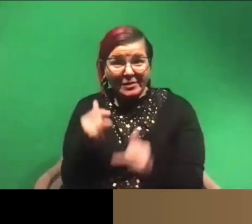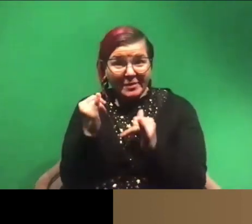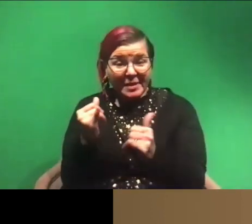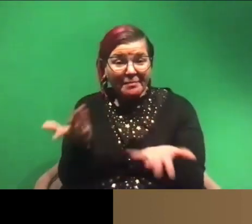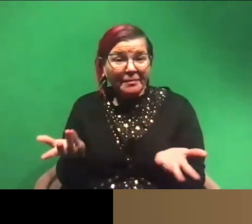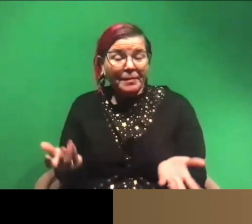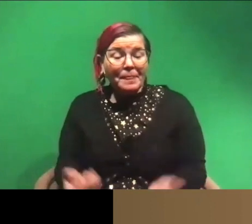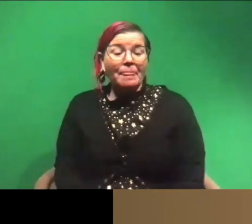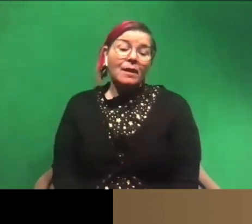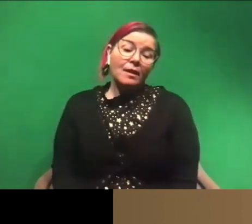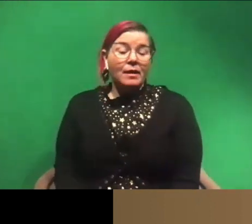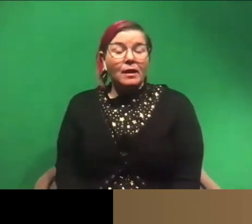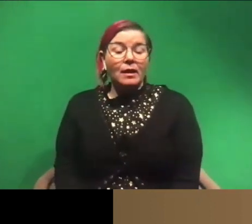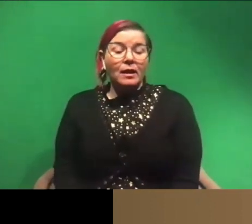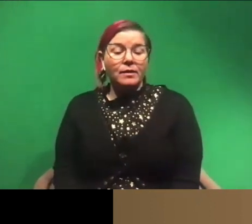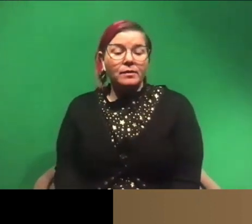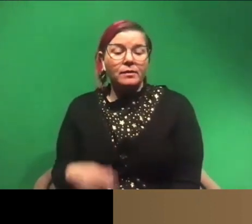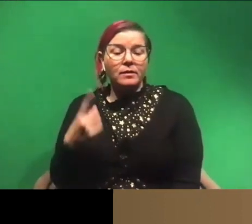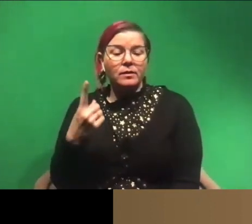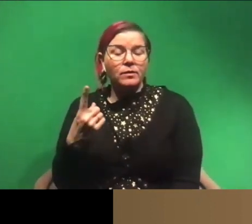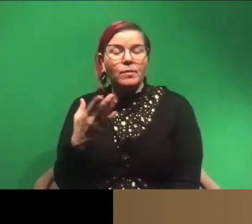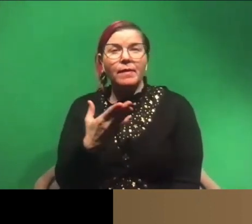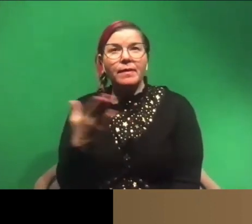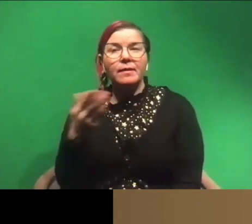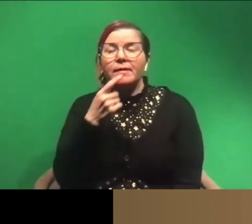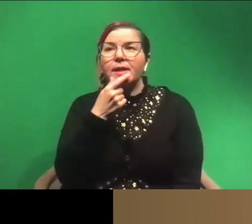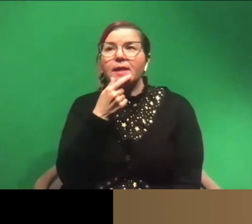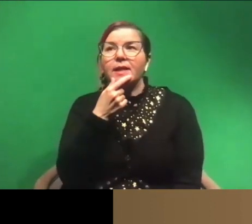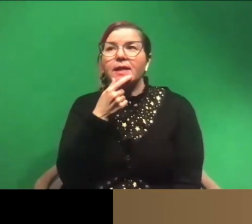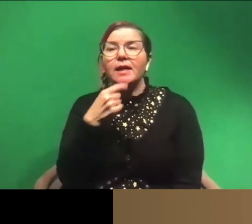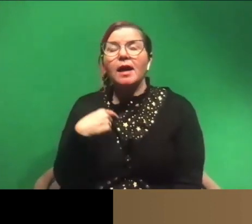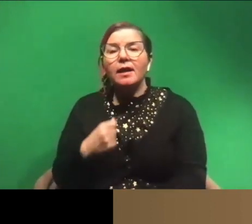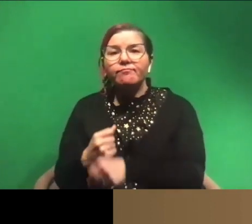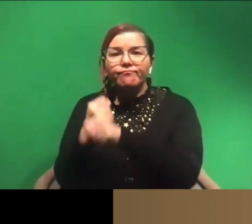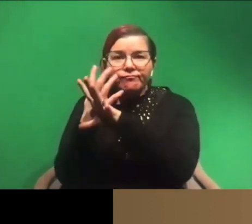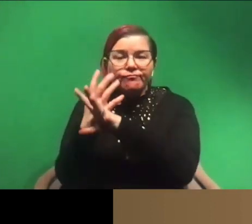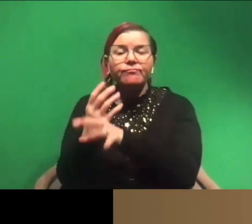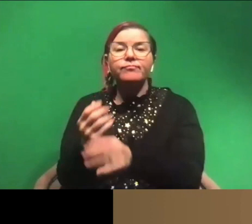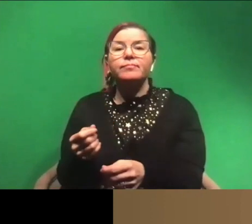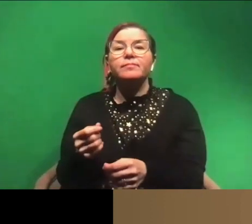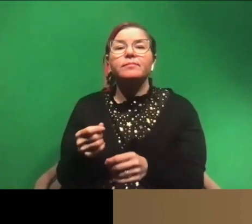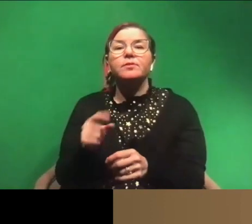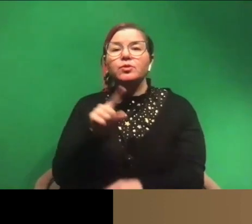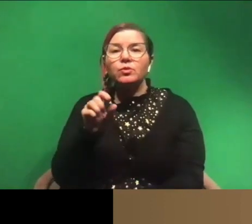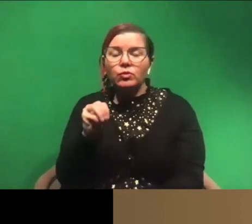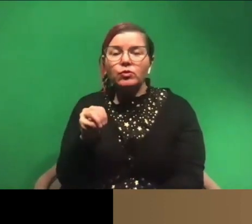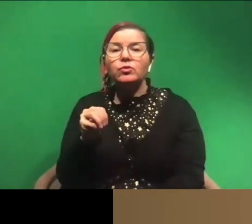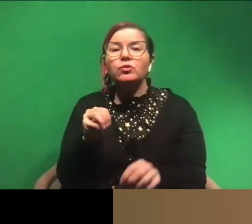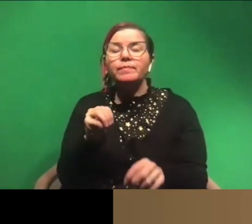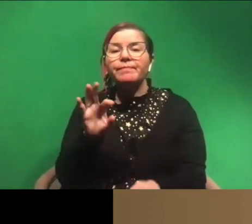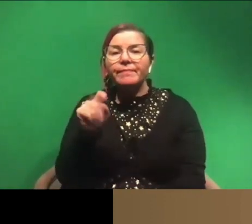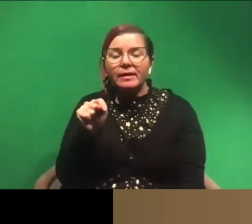think one thing that I've been doing is I've been Skyping and getting on Zoom and FaceTime